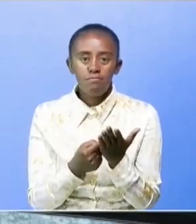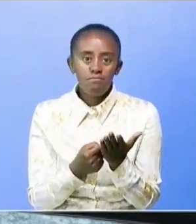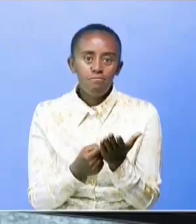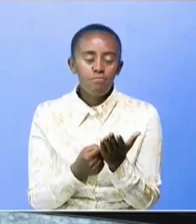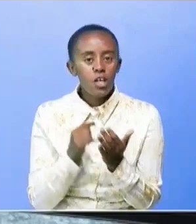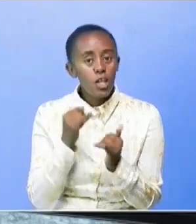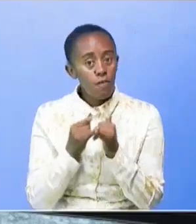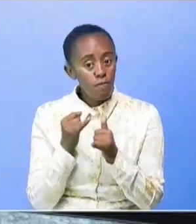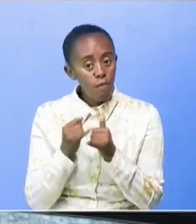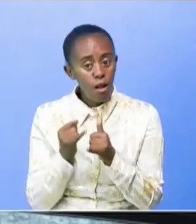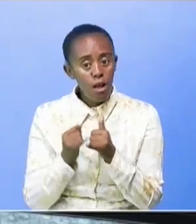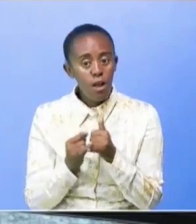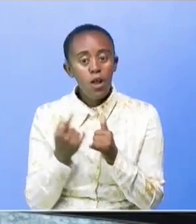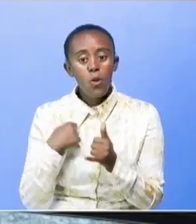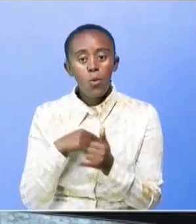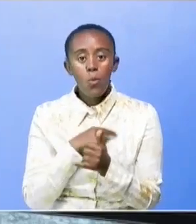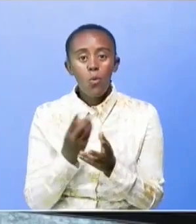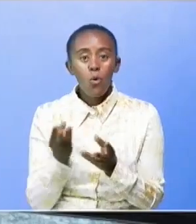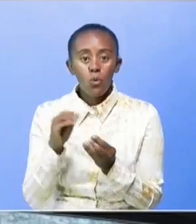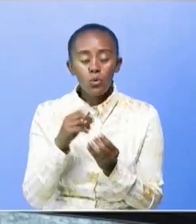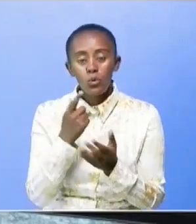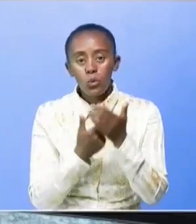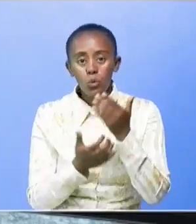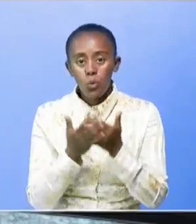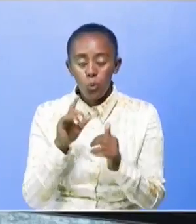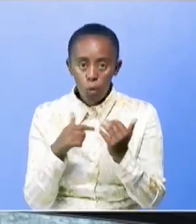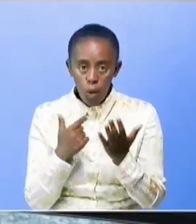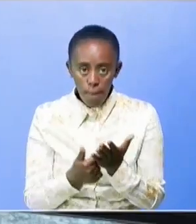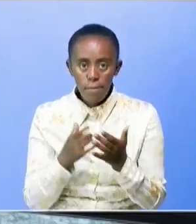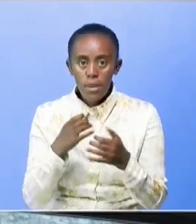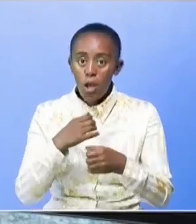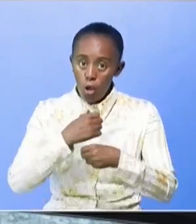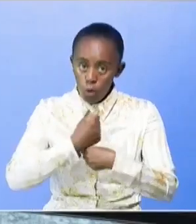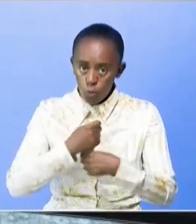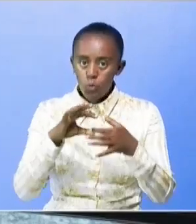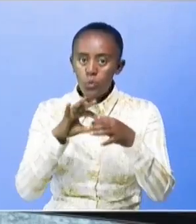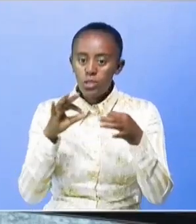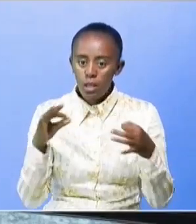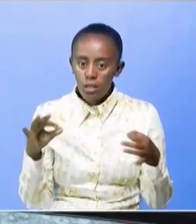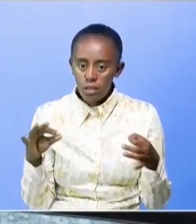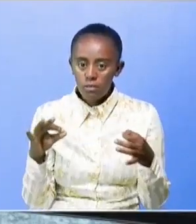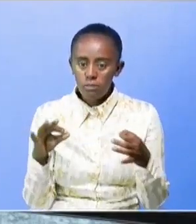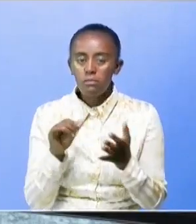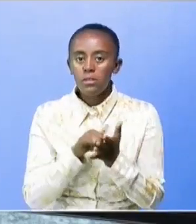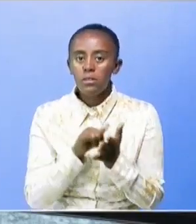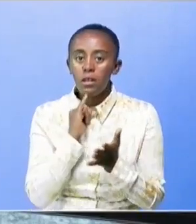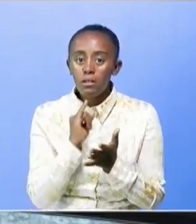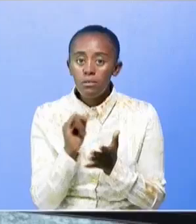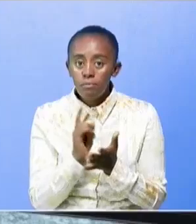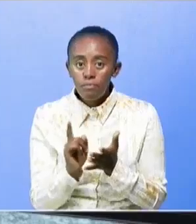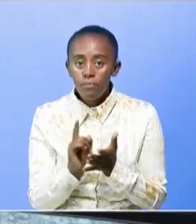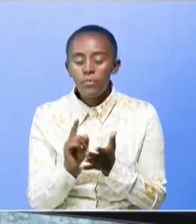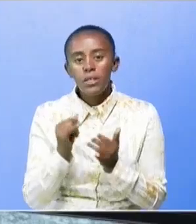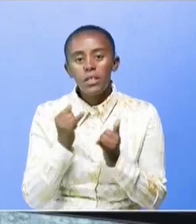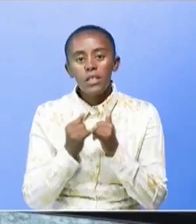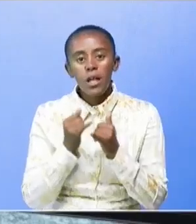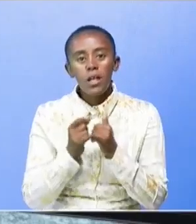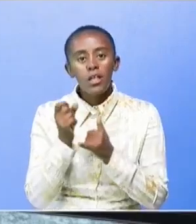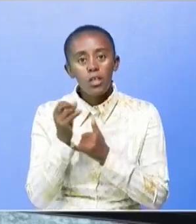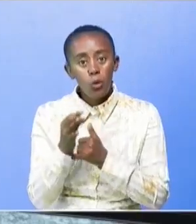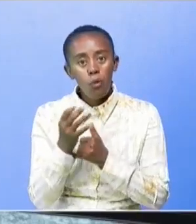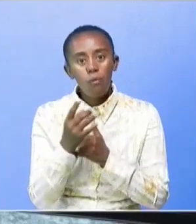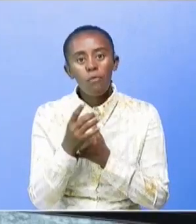And finally, we also talked about a concluding sentence that is the end